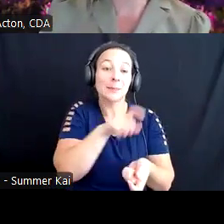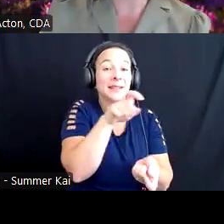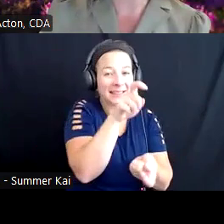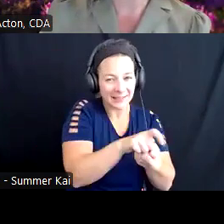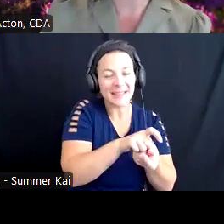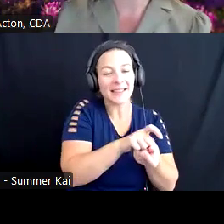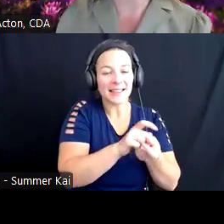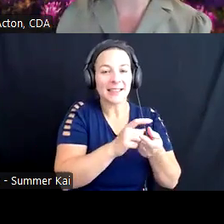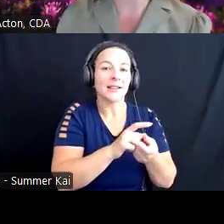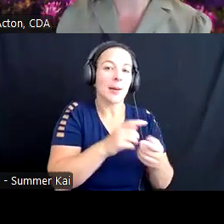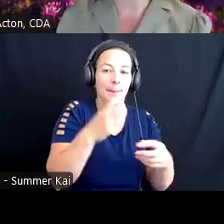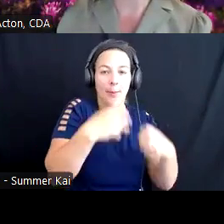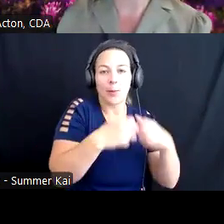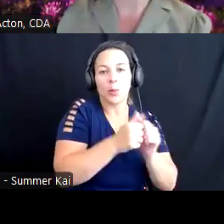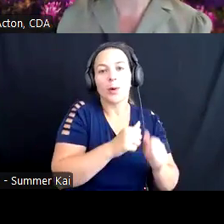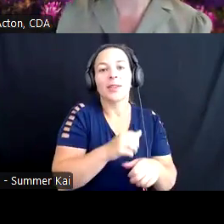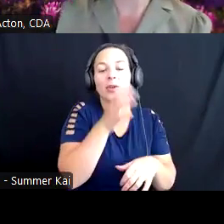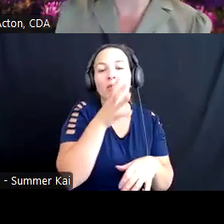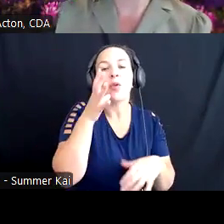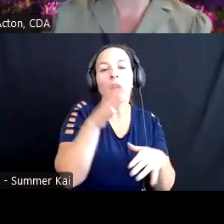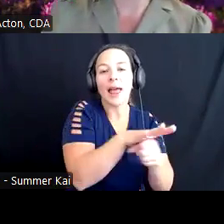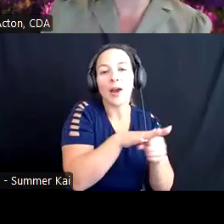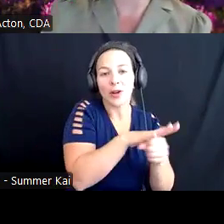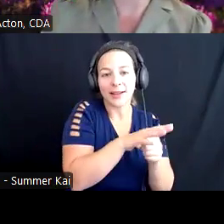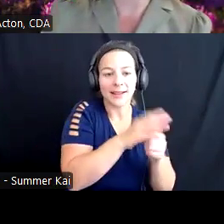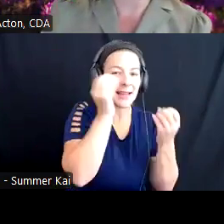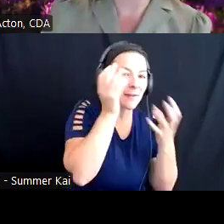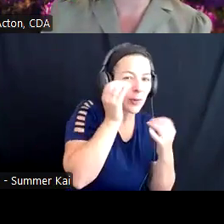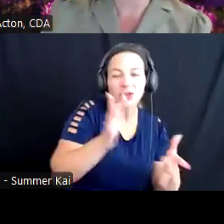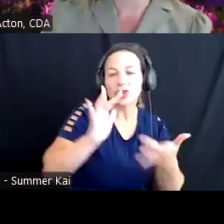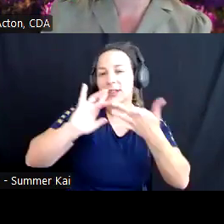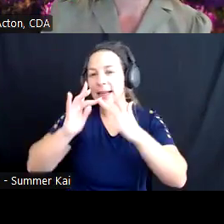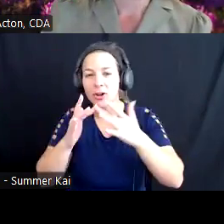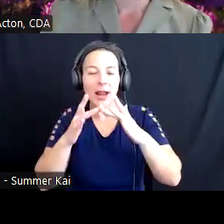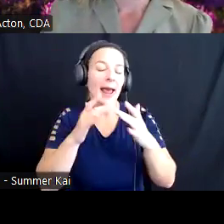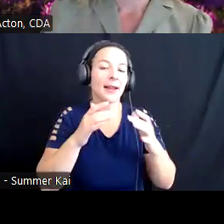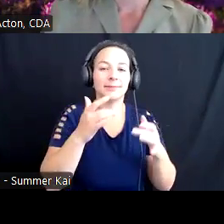areas, as I mentioned, where information and internet might also be limited.